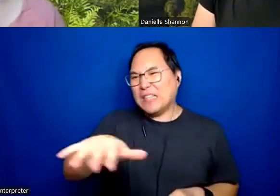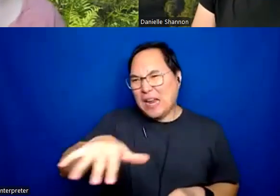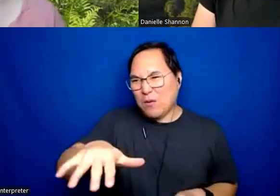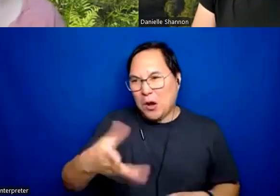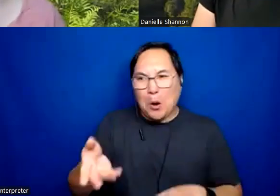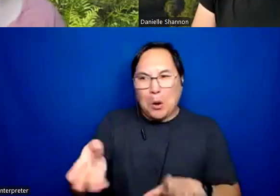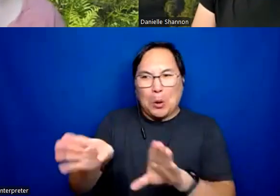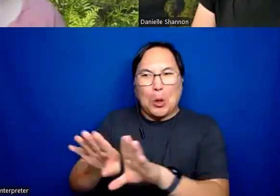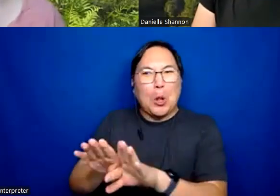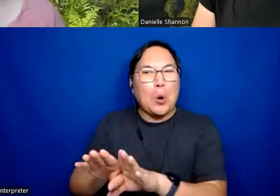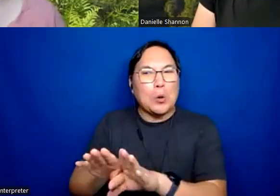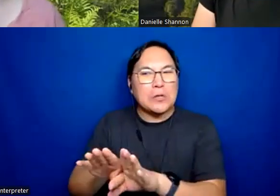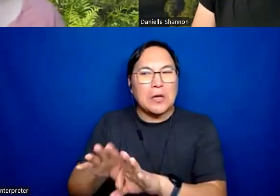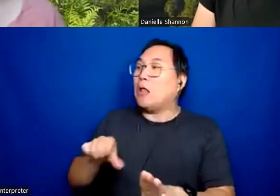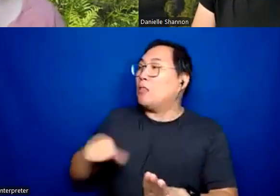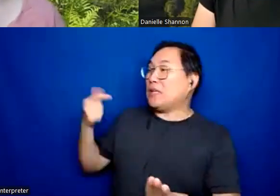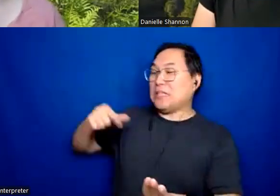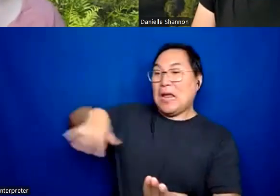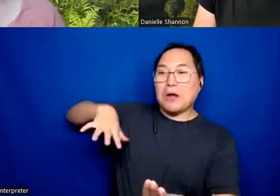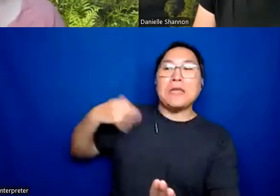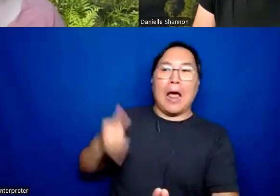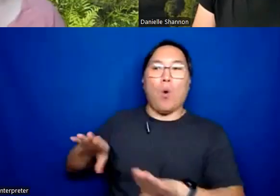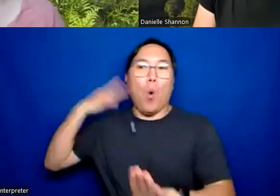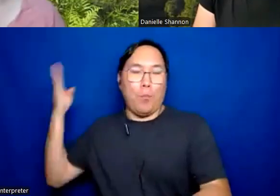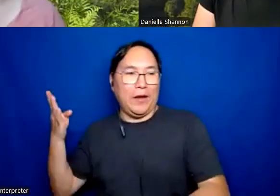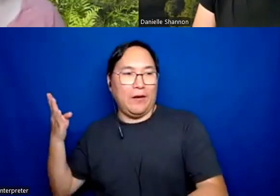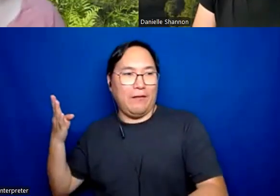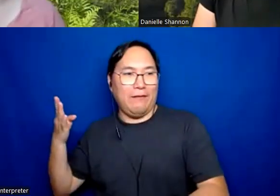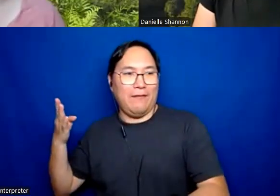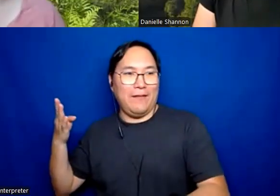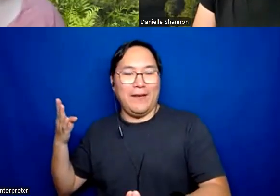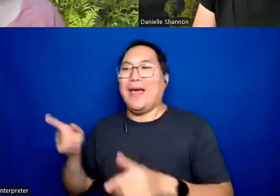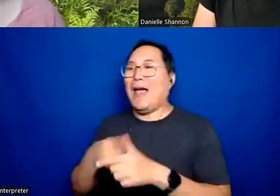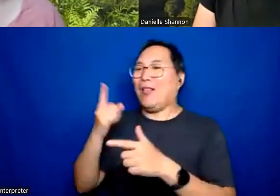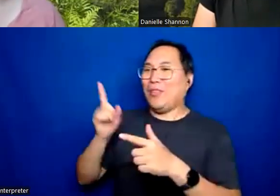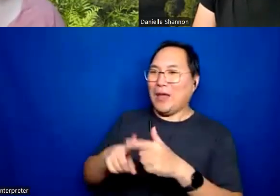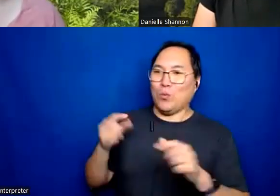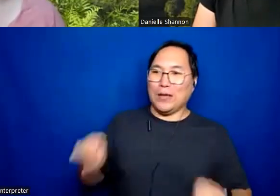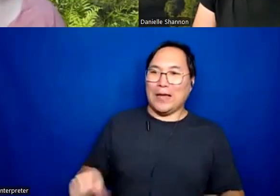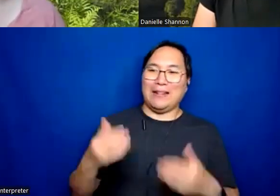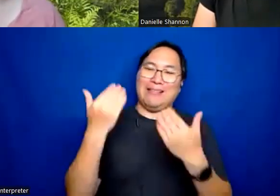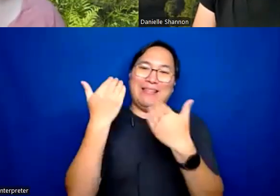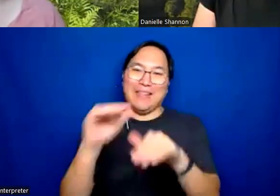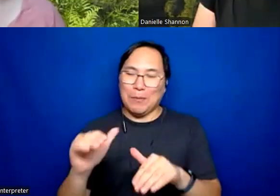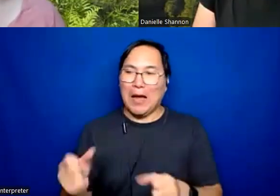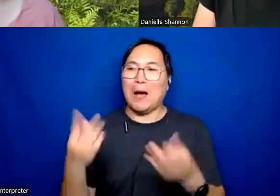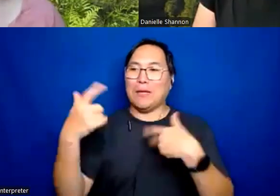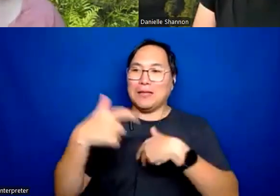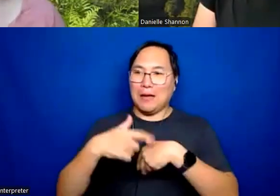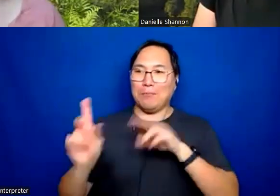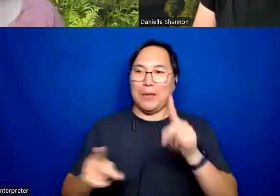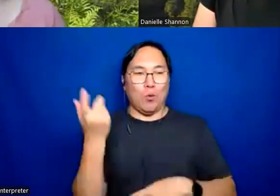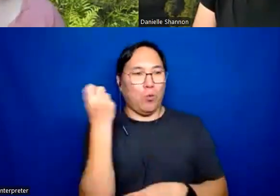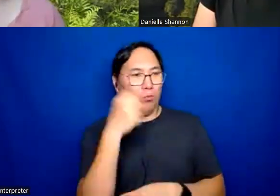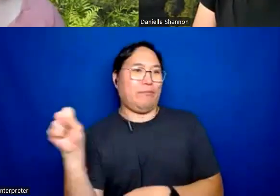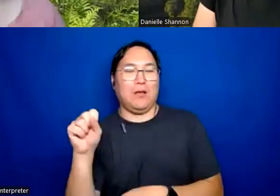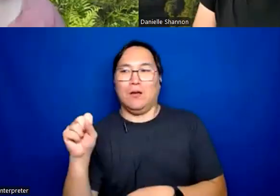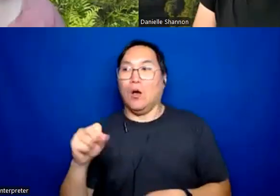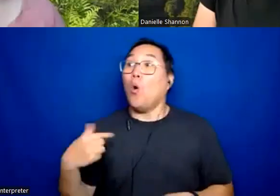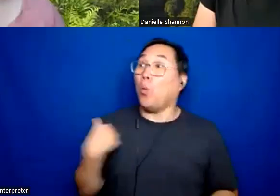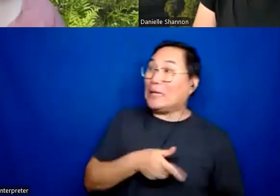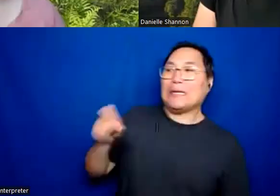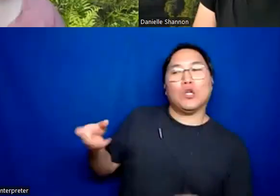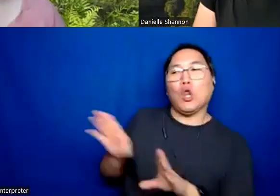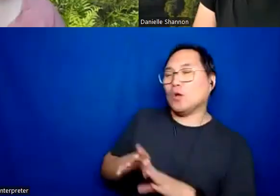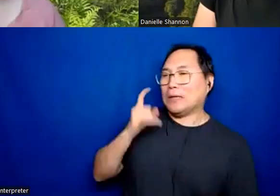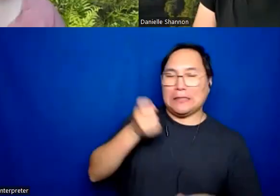trail infrastructure while keeping other areas open, that we can actually limit opposition to the management work that we need to do